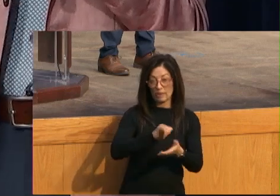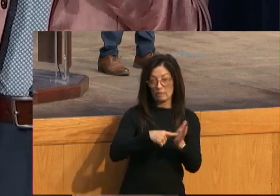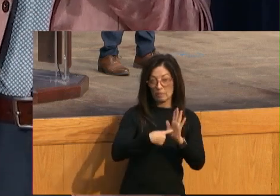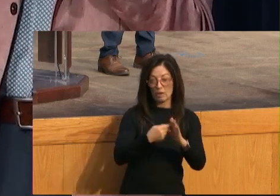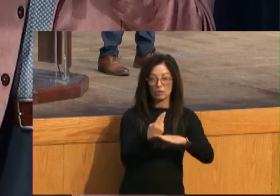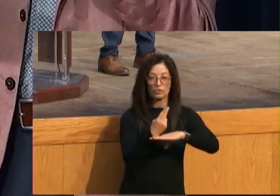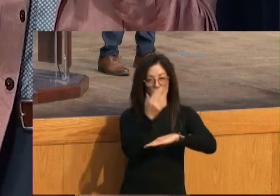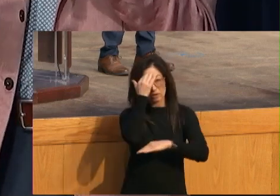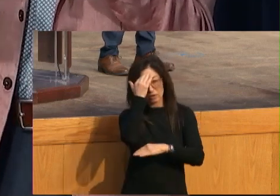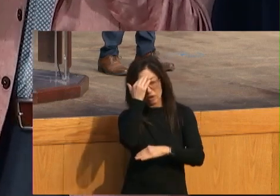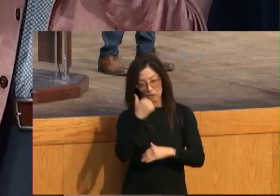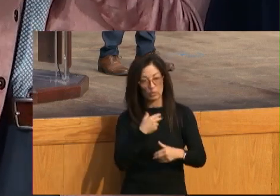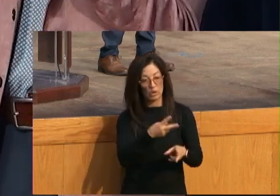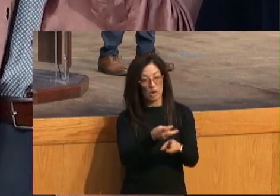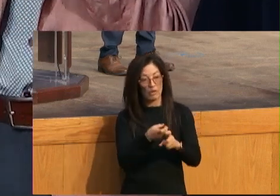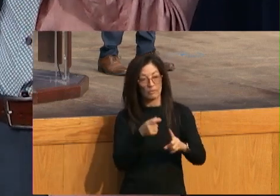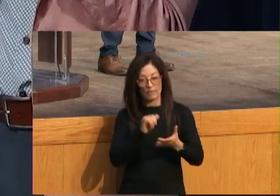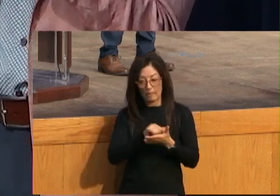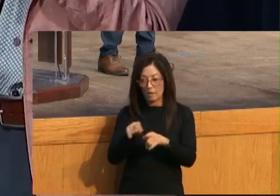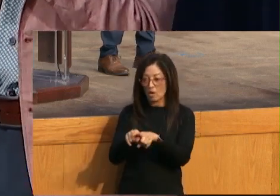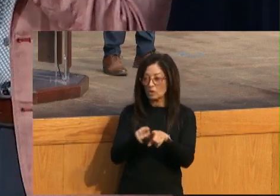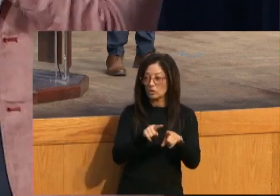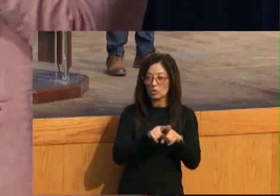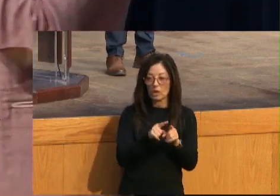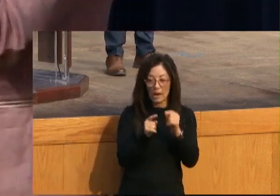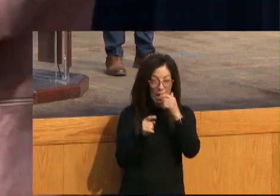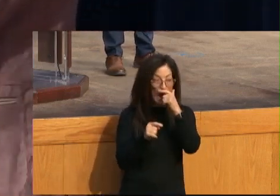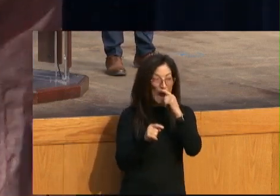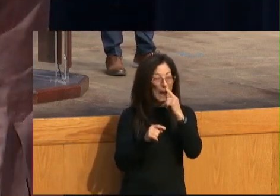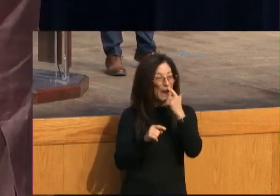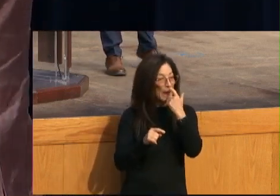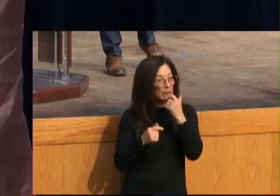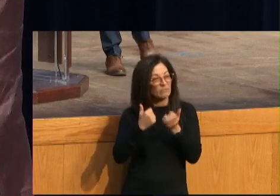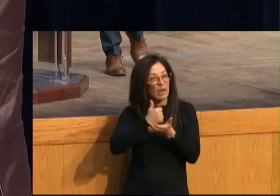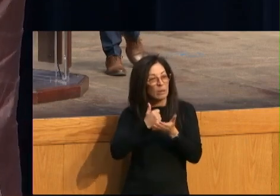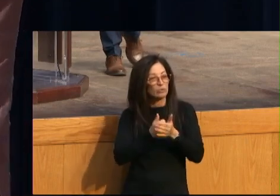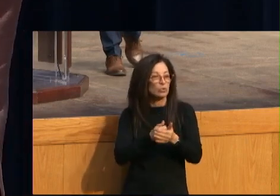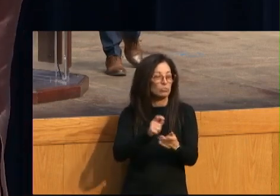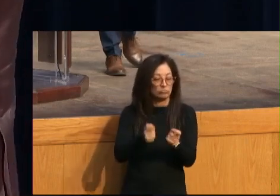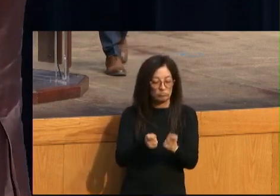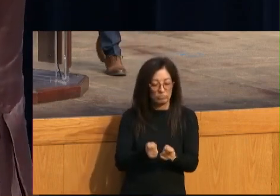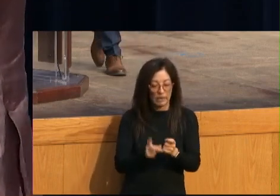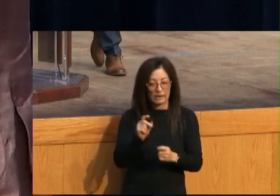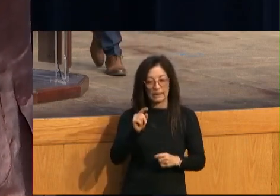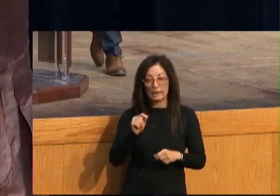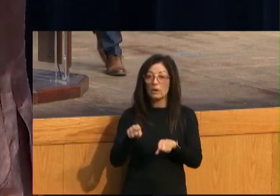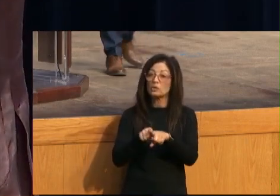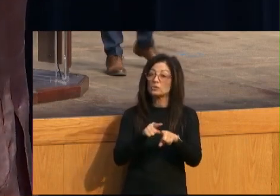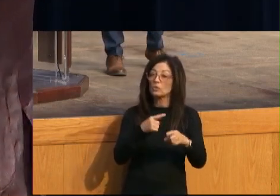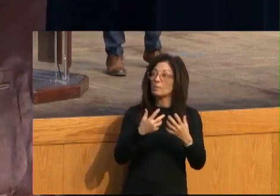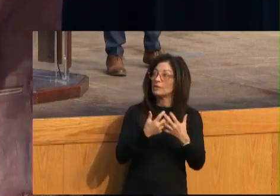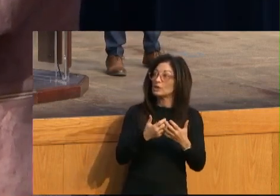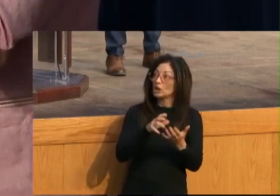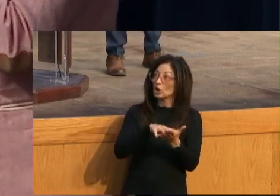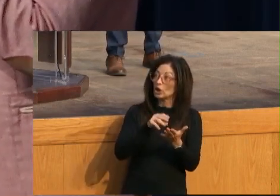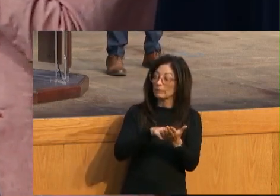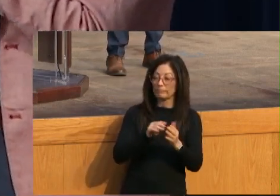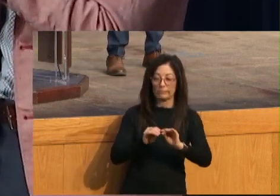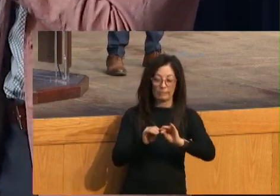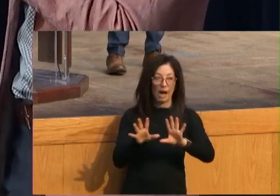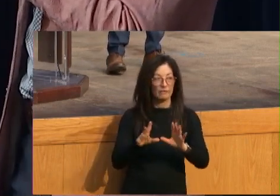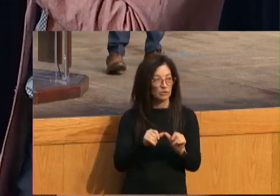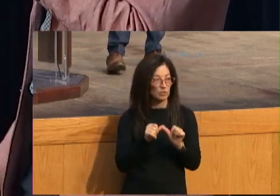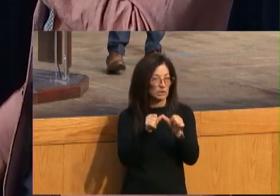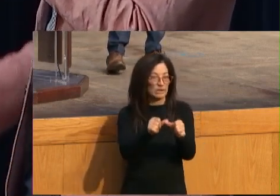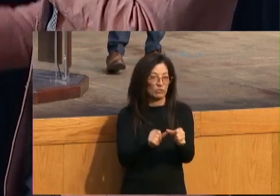using the knowledge you have from those, but then also kind of softens the edges of those data. And then machine learning is obvious. That's just something we continue to